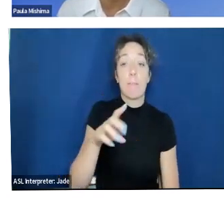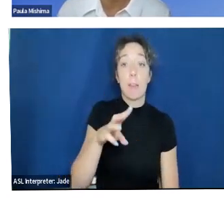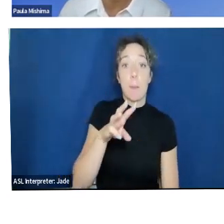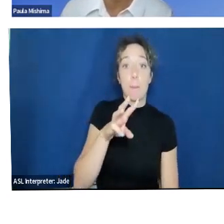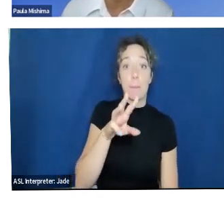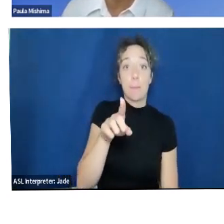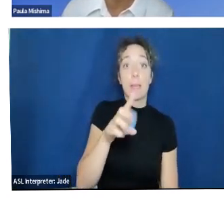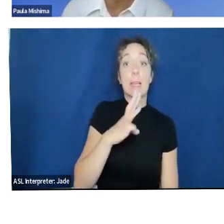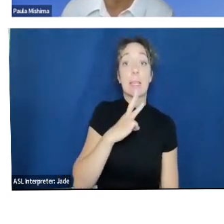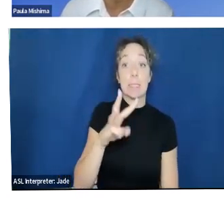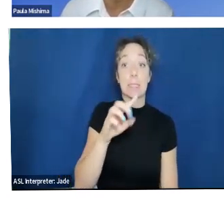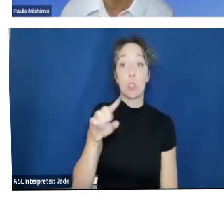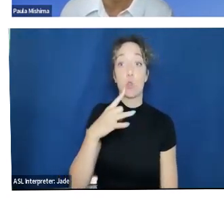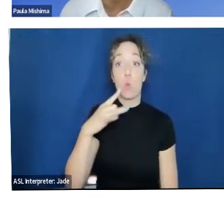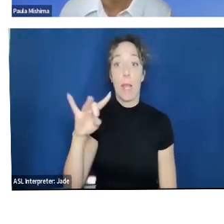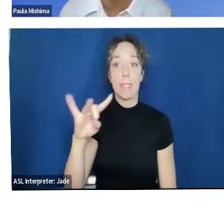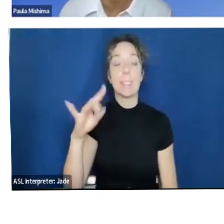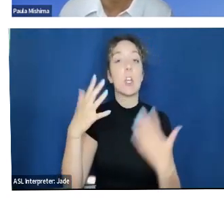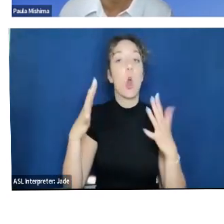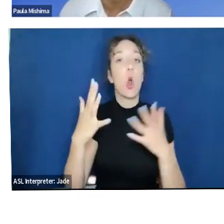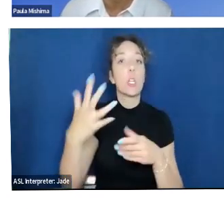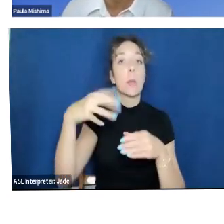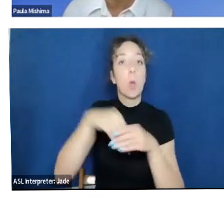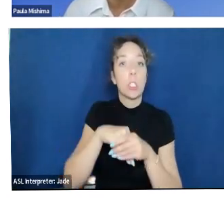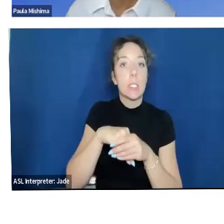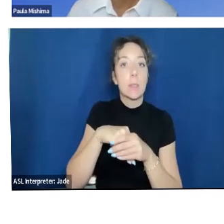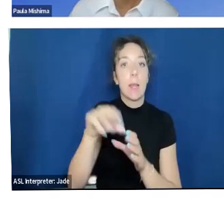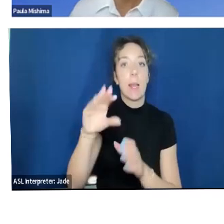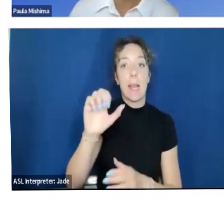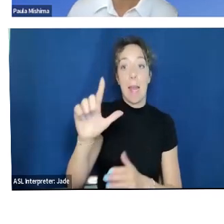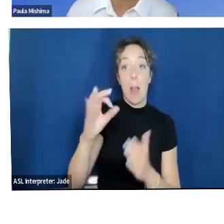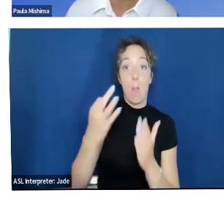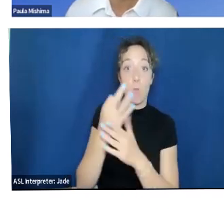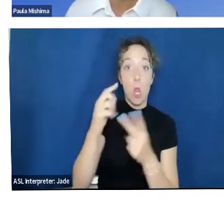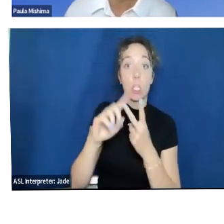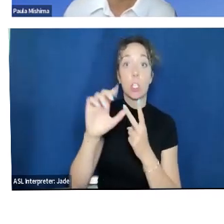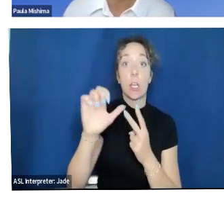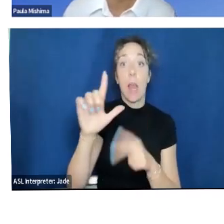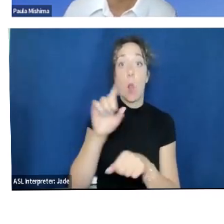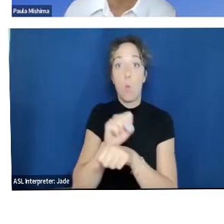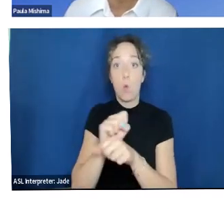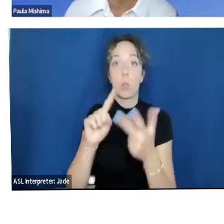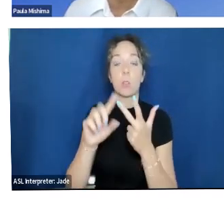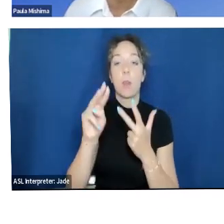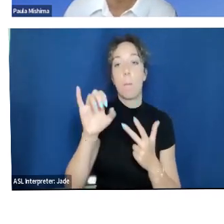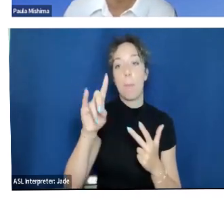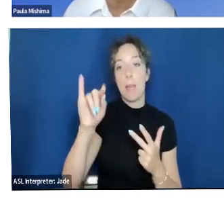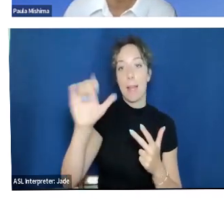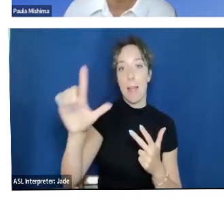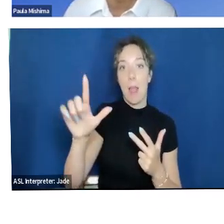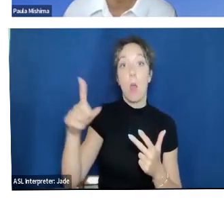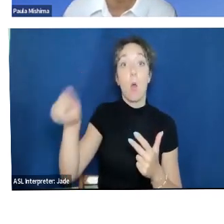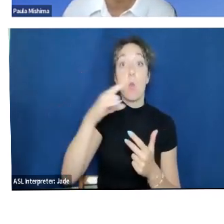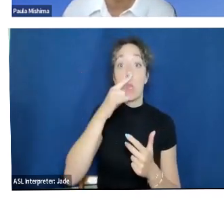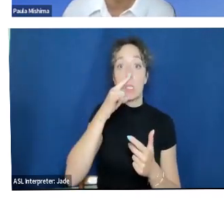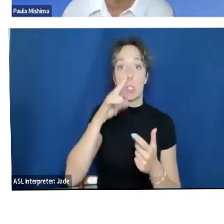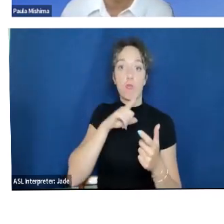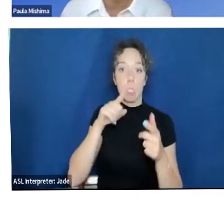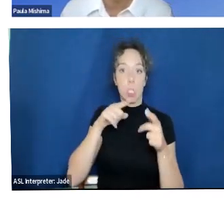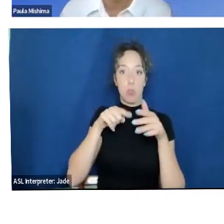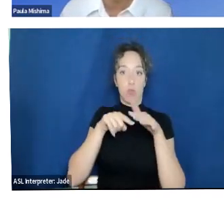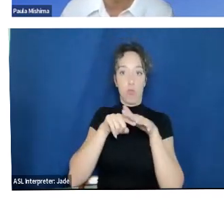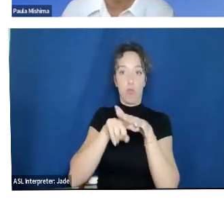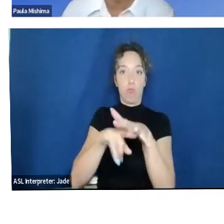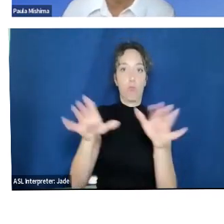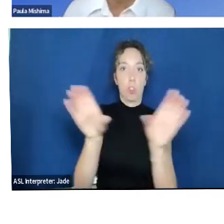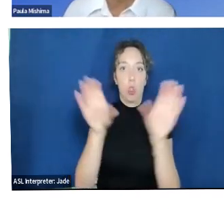already participating in CalFresh, CalWORKs, Medi-Cal. Okay, so those kids are streamlined certified. You don't have to do a thing. Addresses